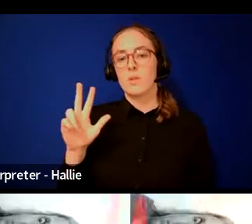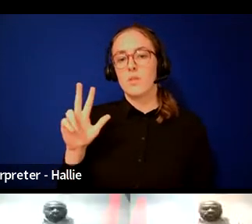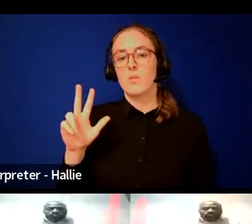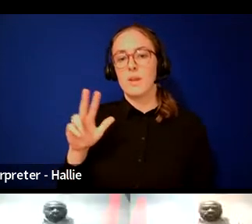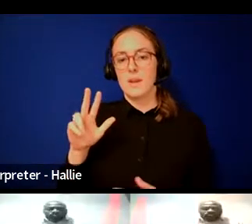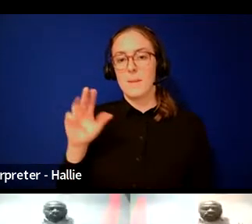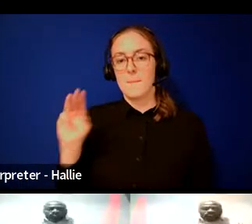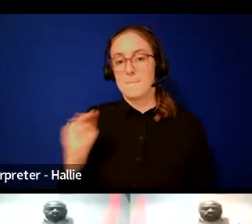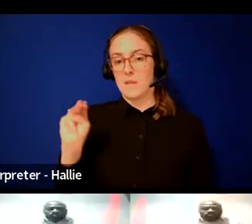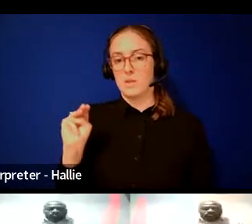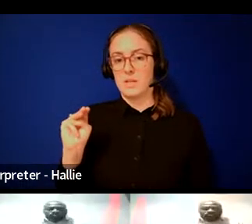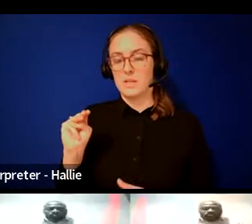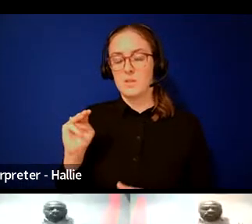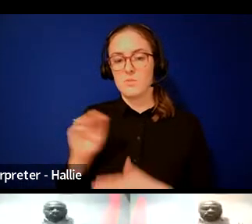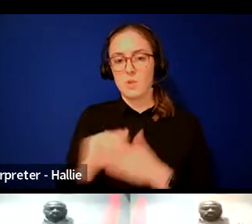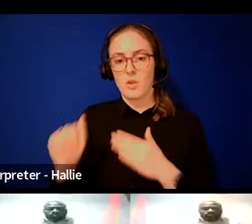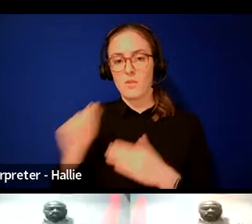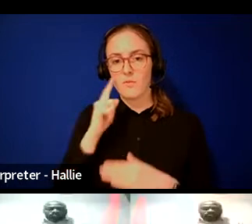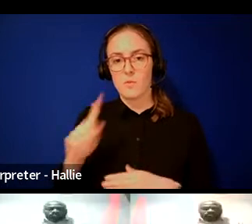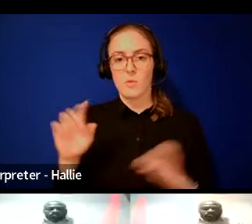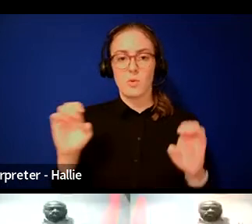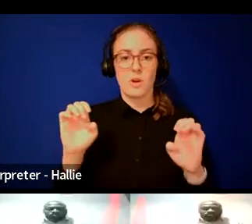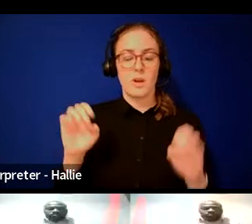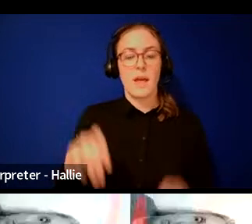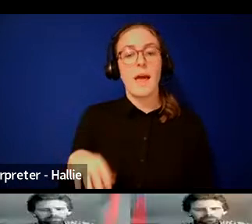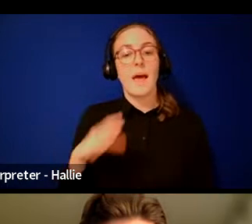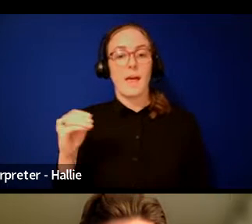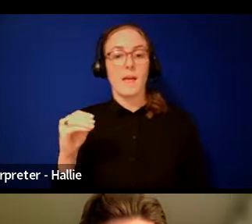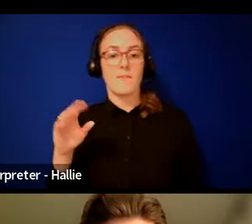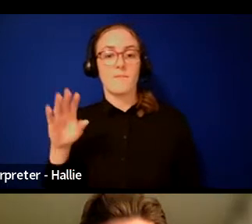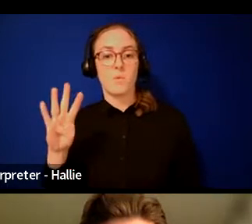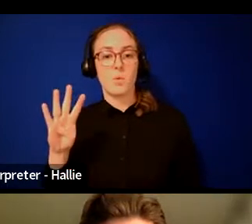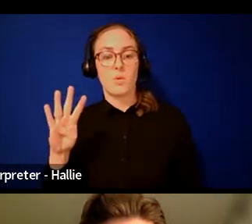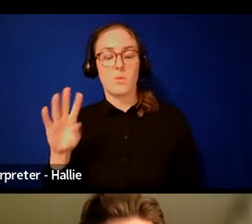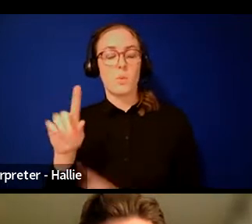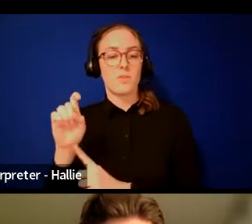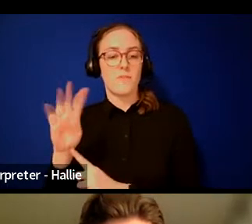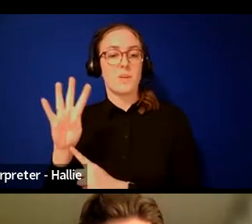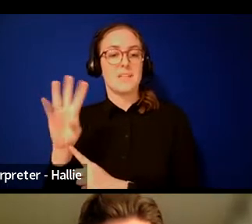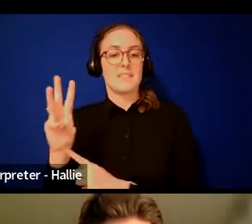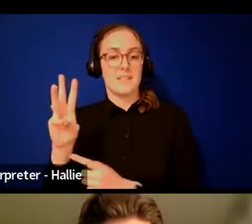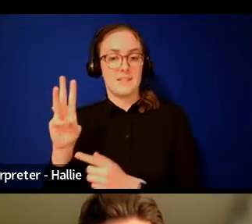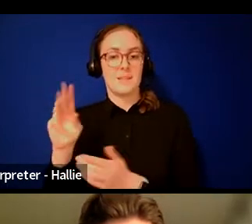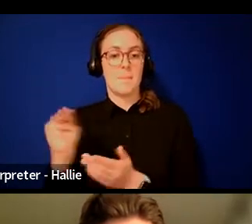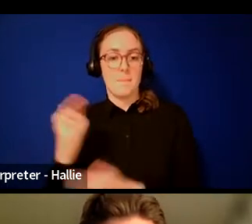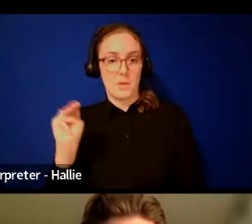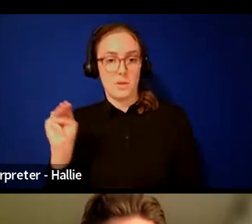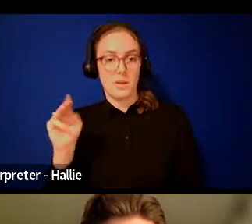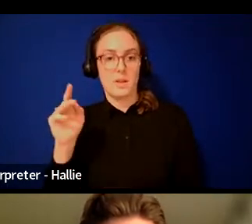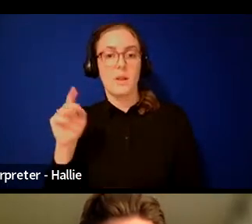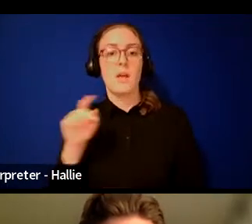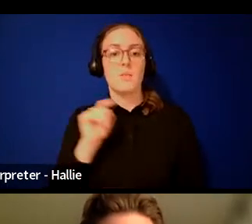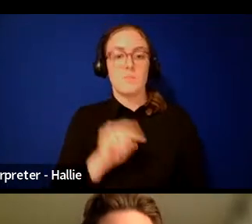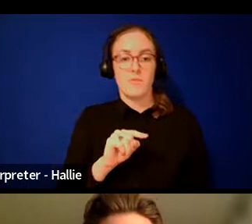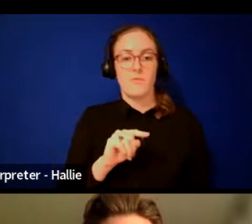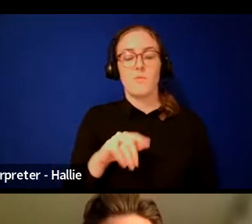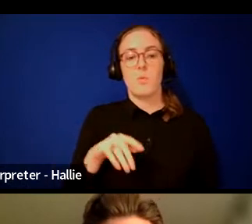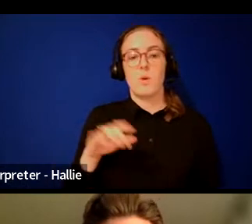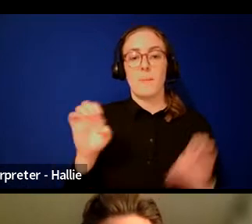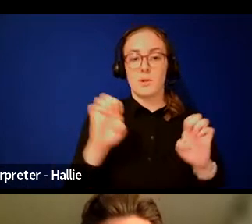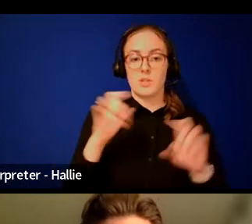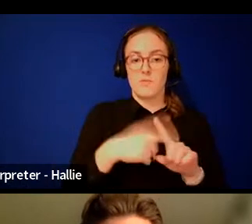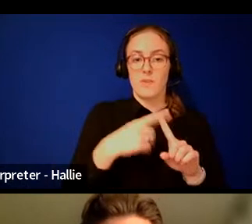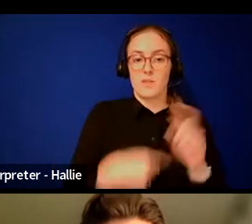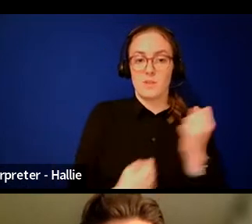emergency rental assistance and $146 million in permanent supportive housing